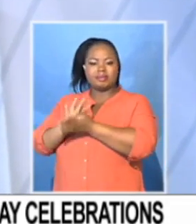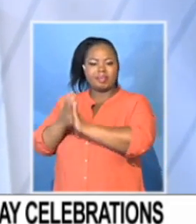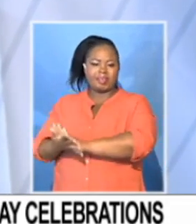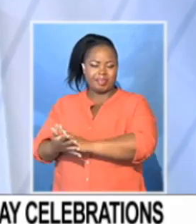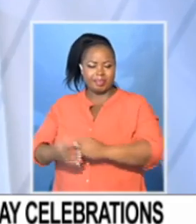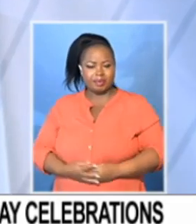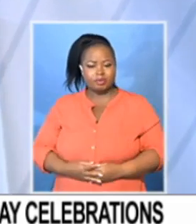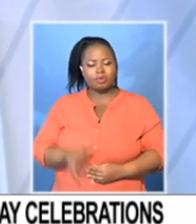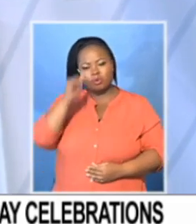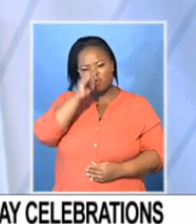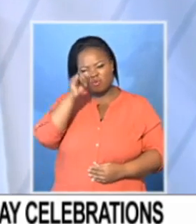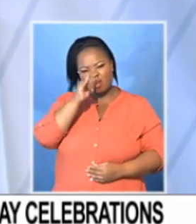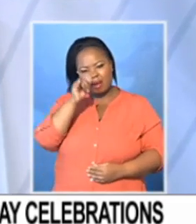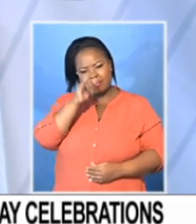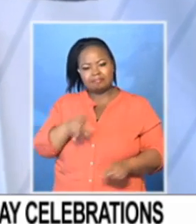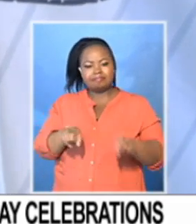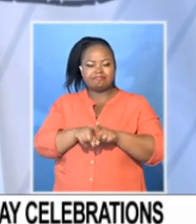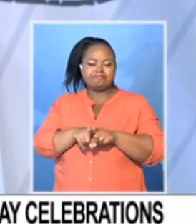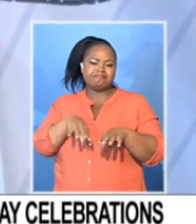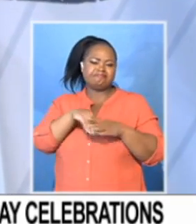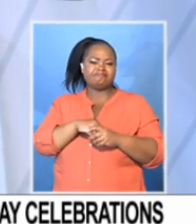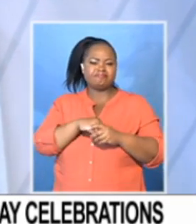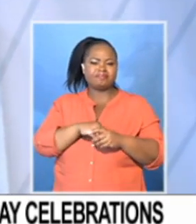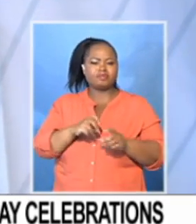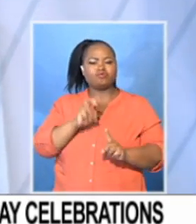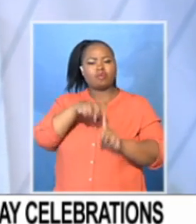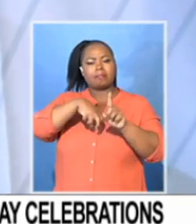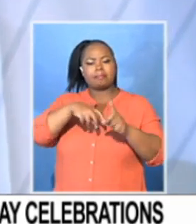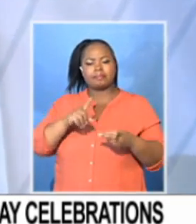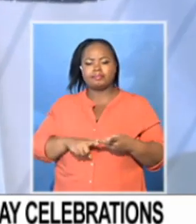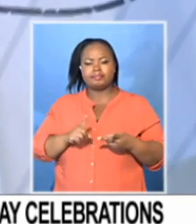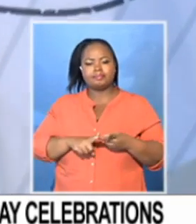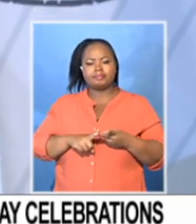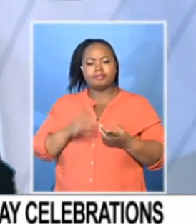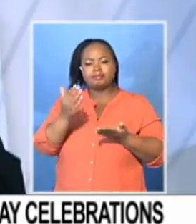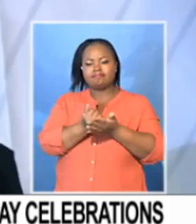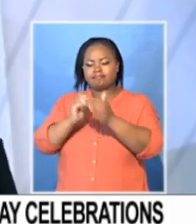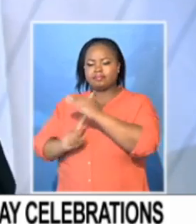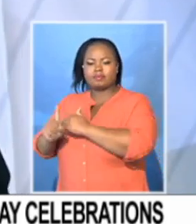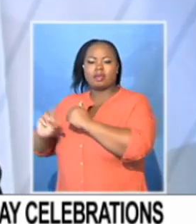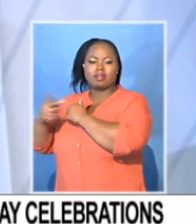crimes include sexual offenses, human trafficking,